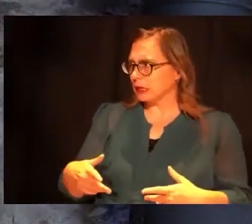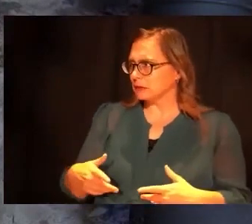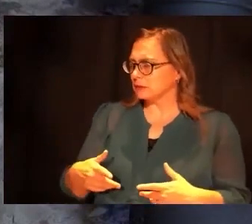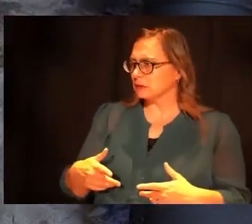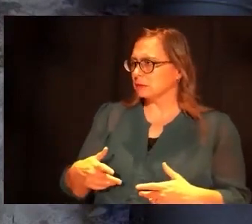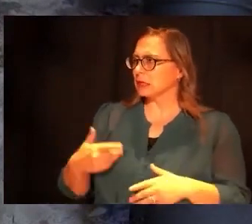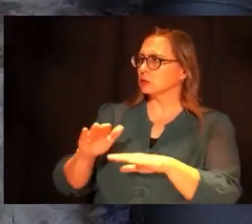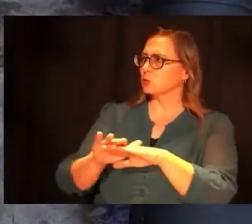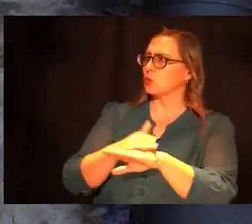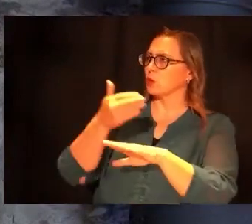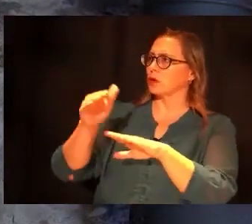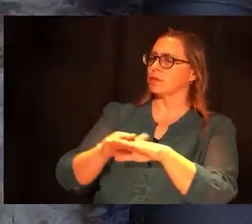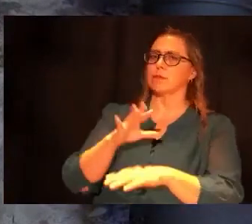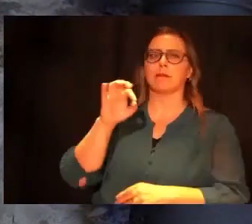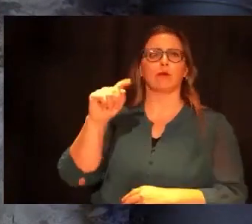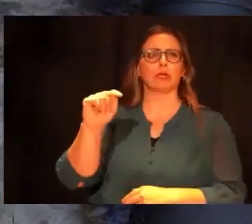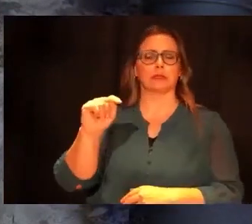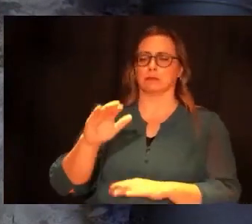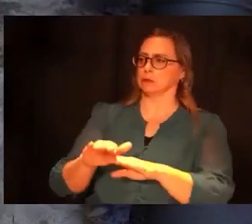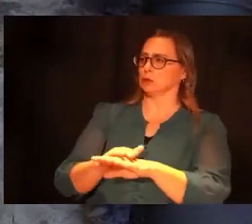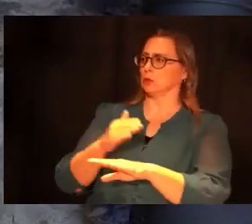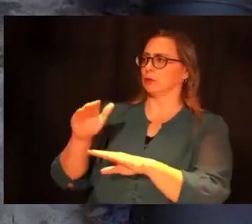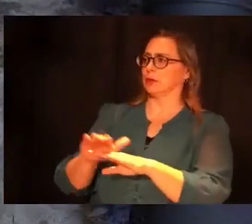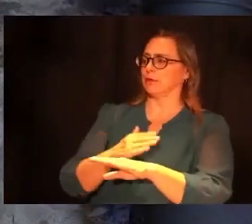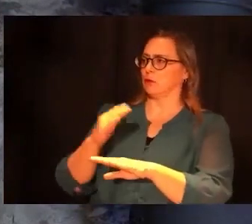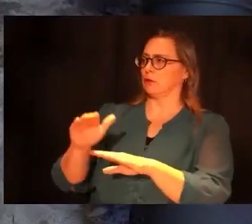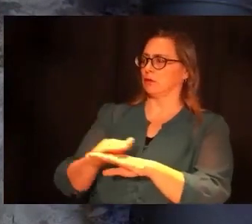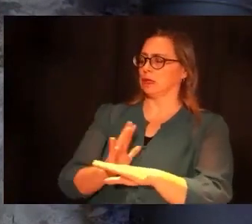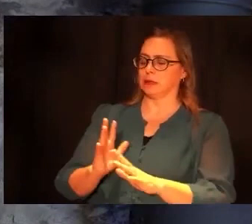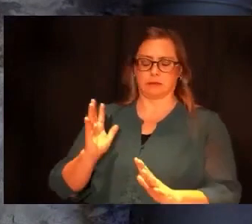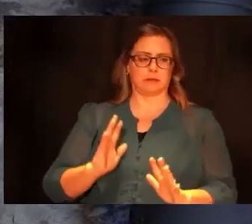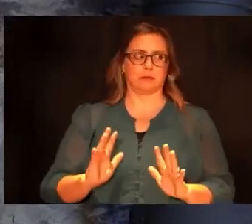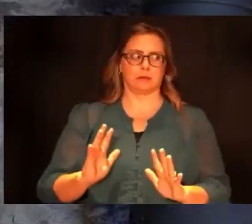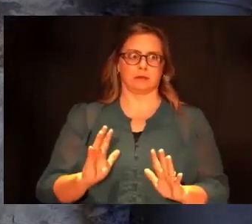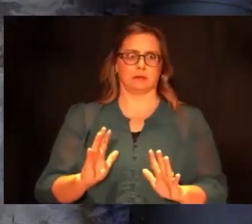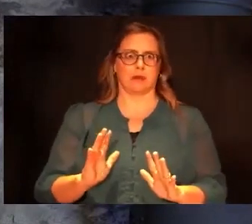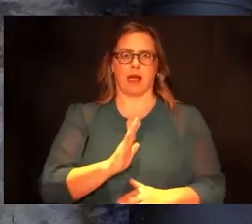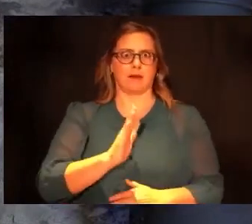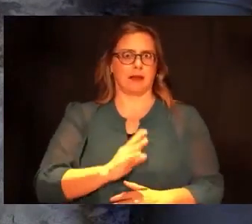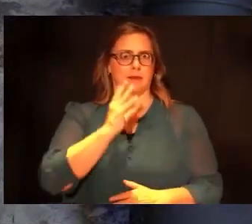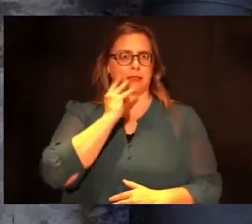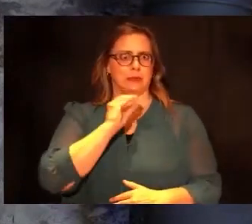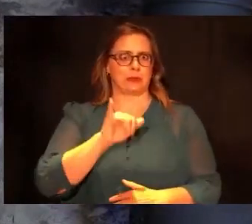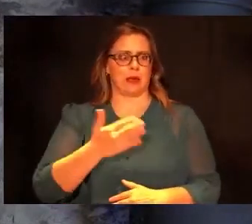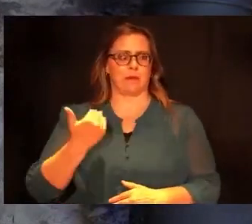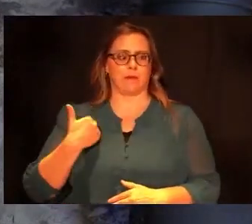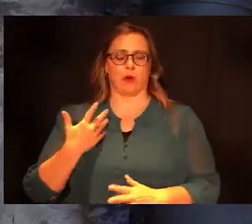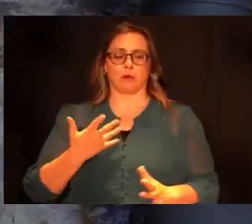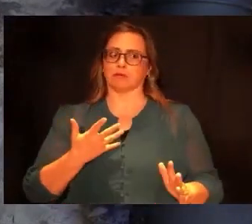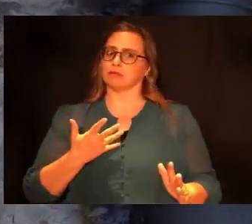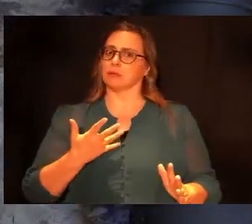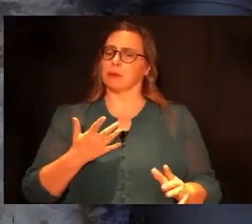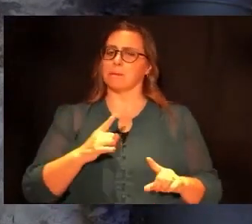And he started to stroke my foot. She smiles. And I'd never had anybody kind of do that in such